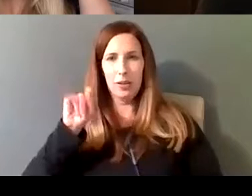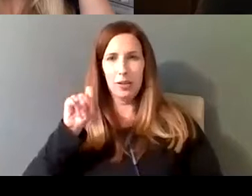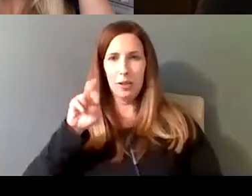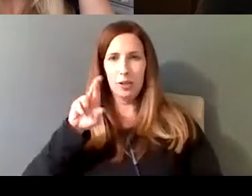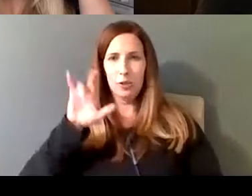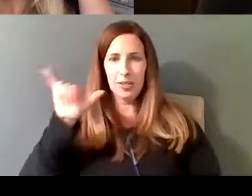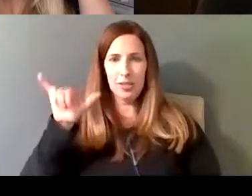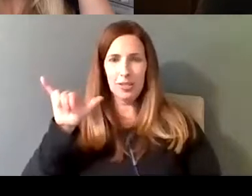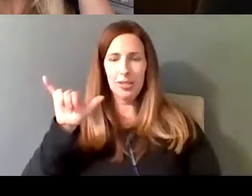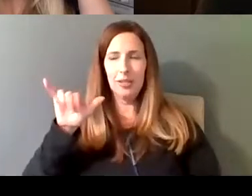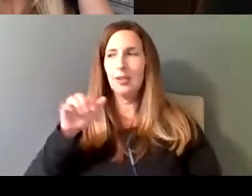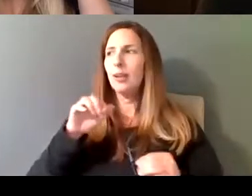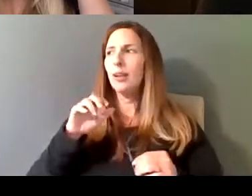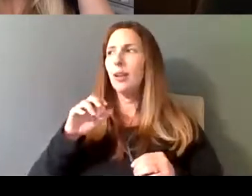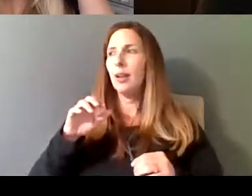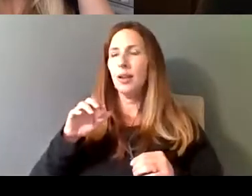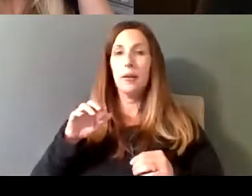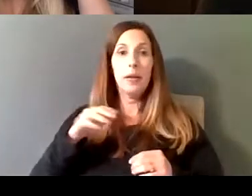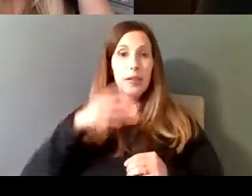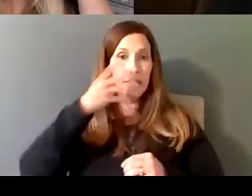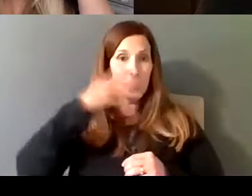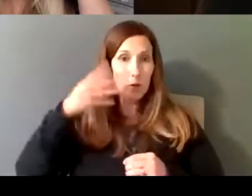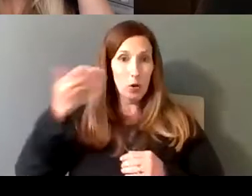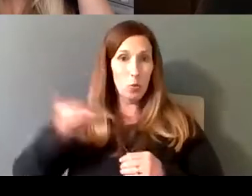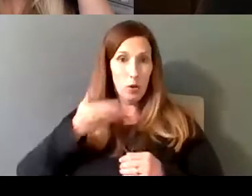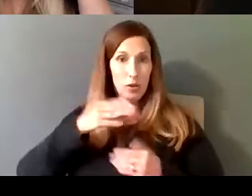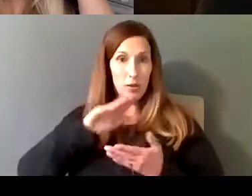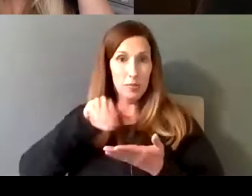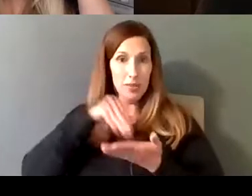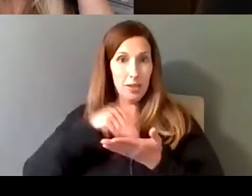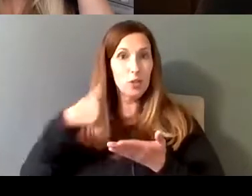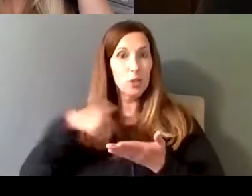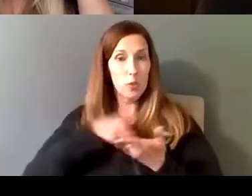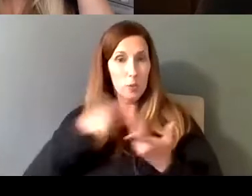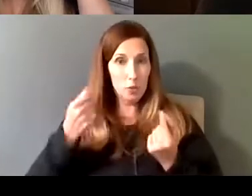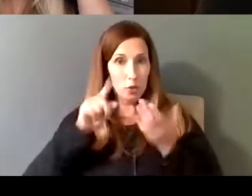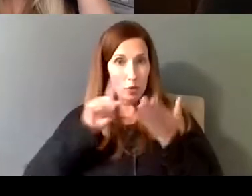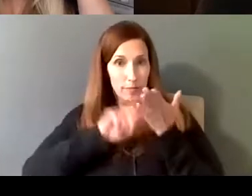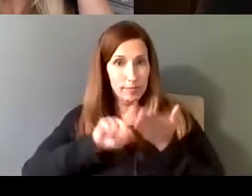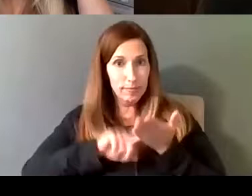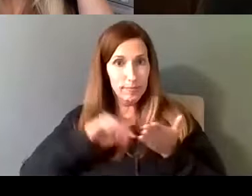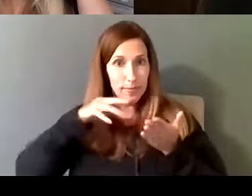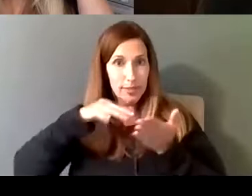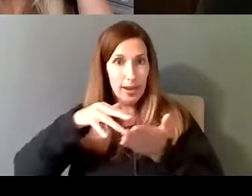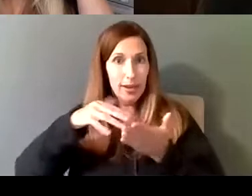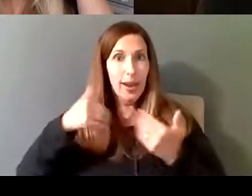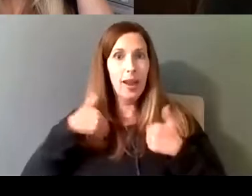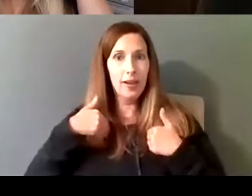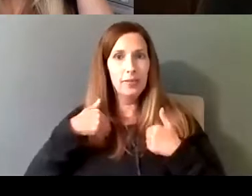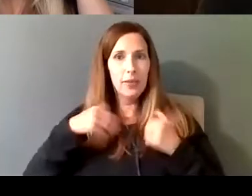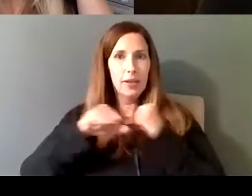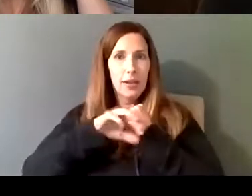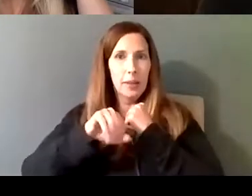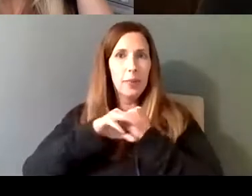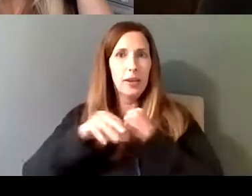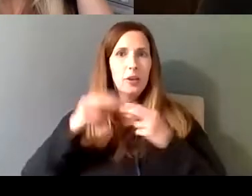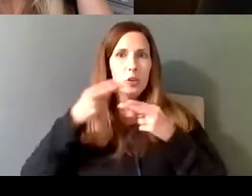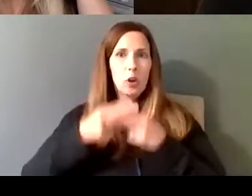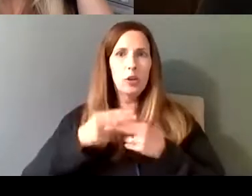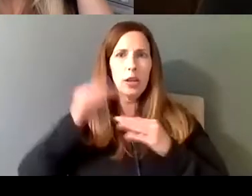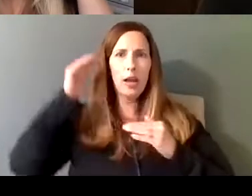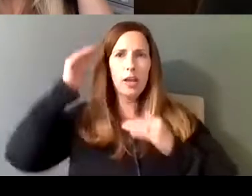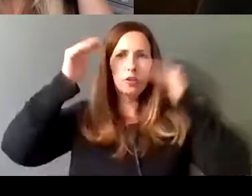in native languages. So the Immigrant Welcome Center, we've been conducting a study and have currently a campaign running called the Adult